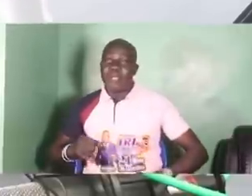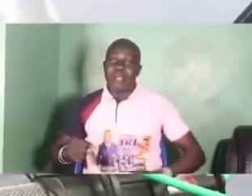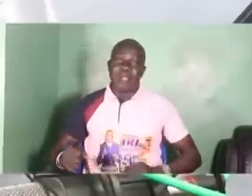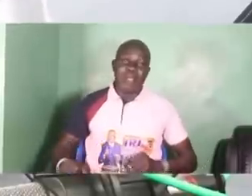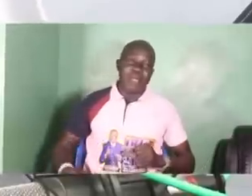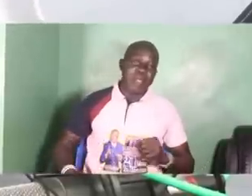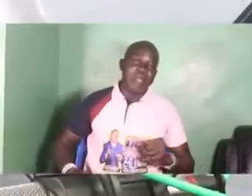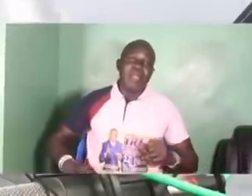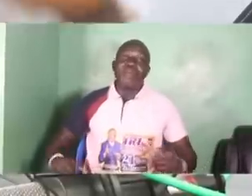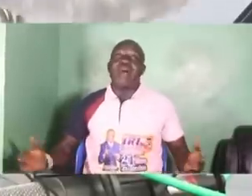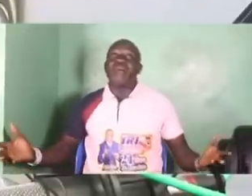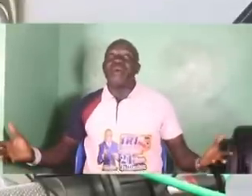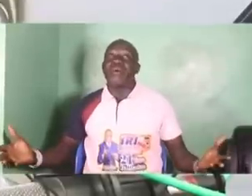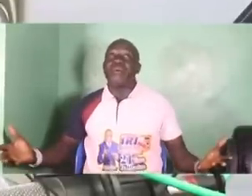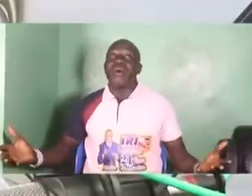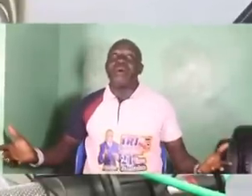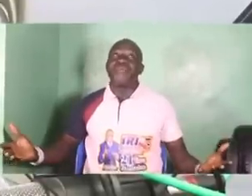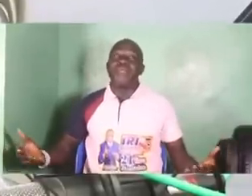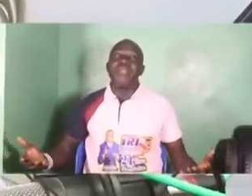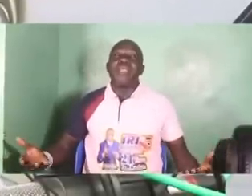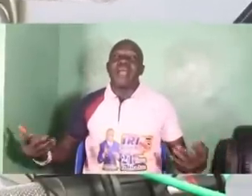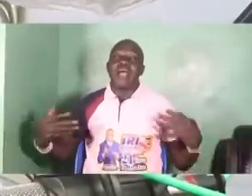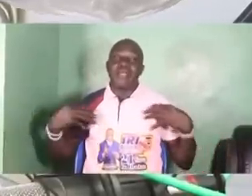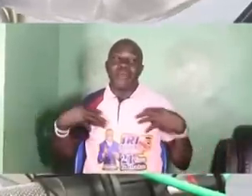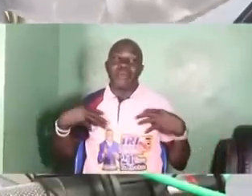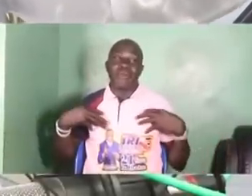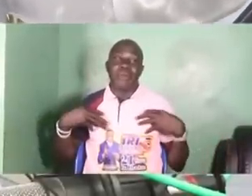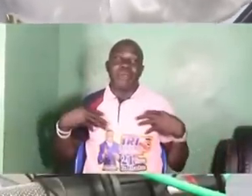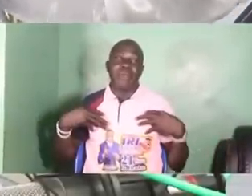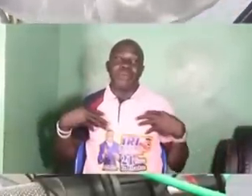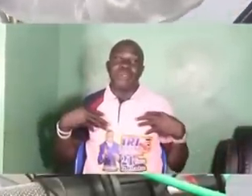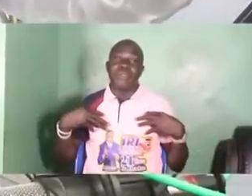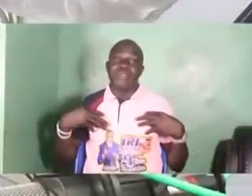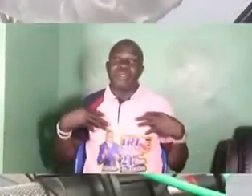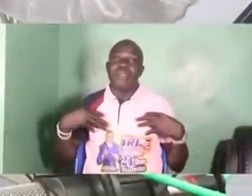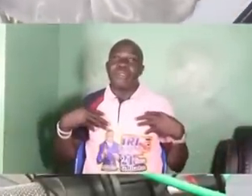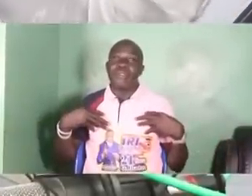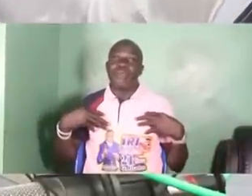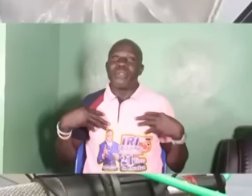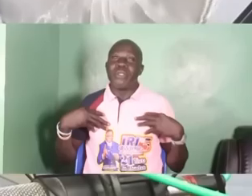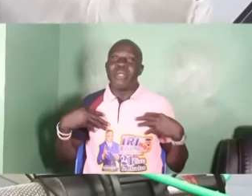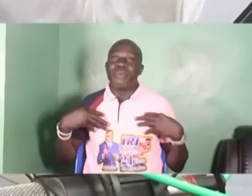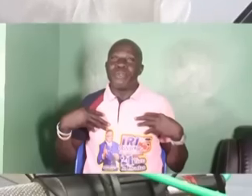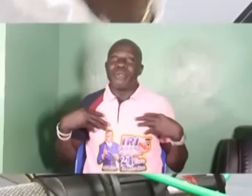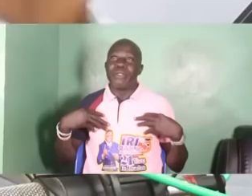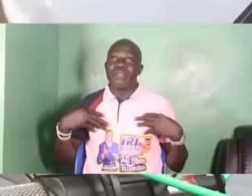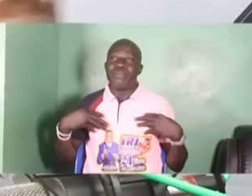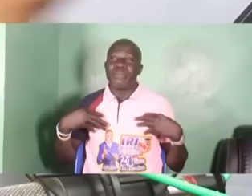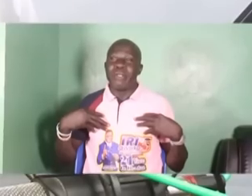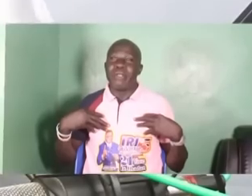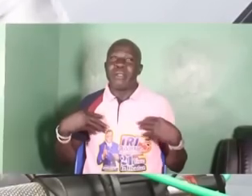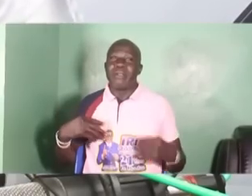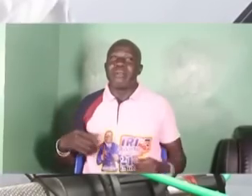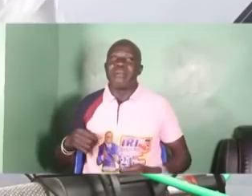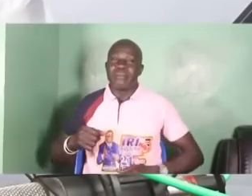nure ba gbogbo lo fi ale apu oko mi tori emi yo ni